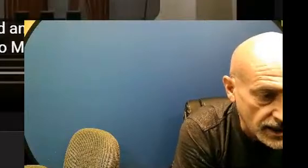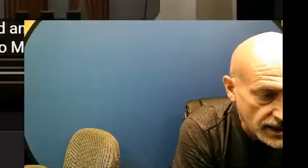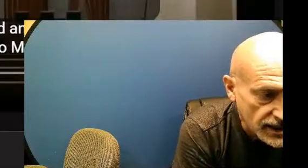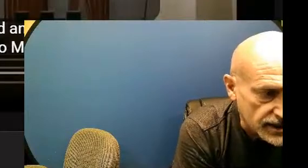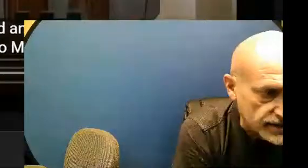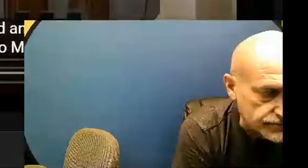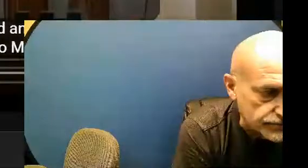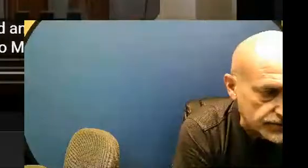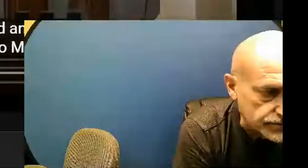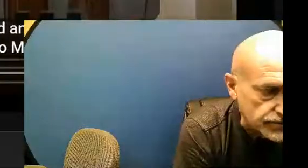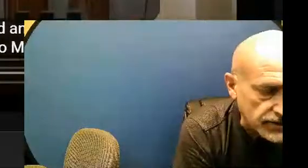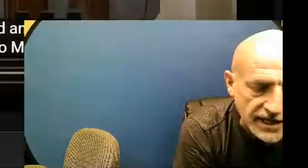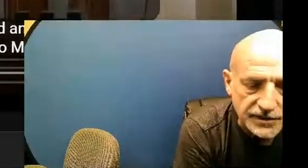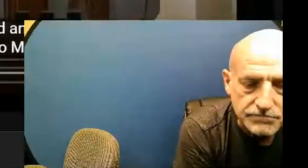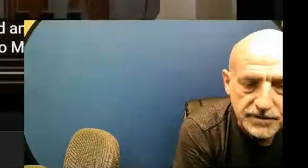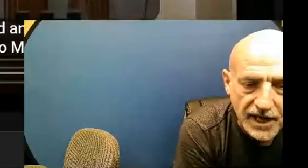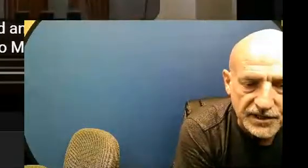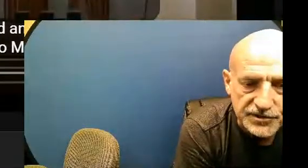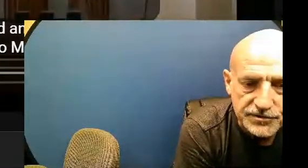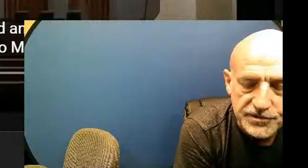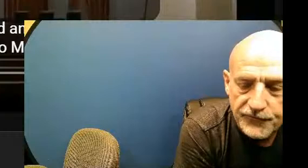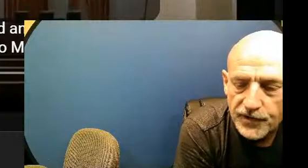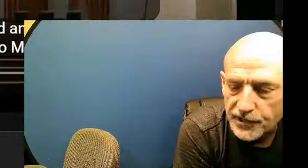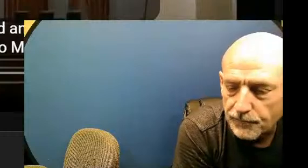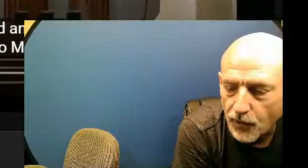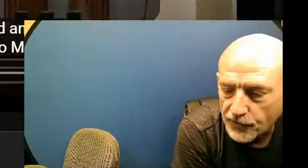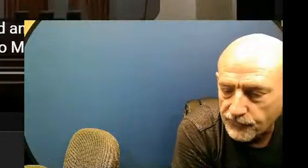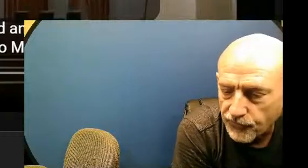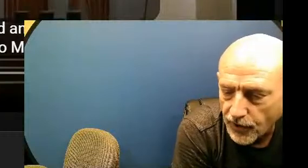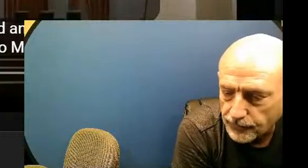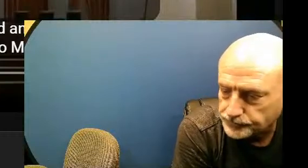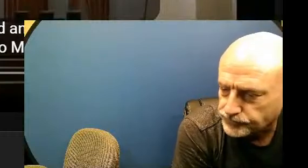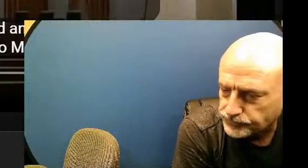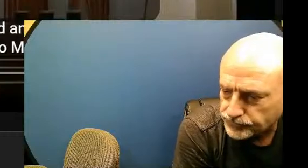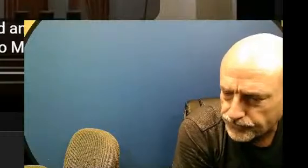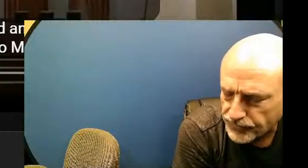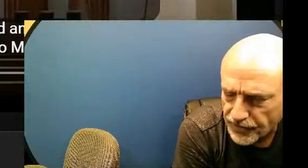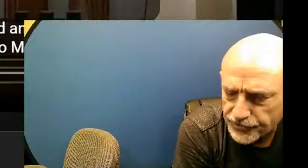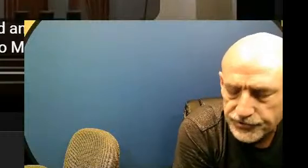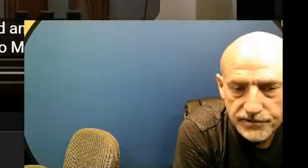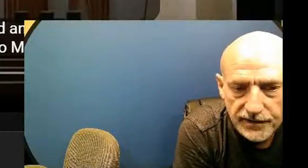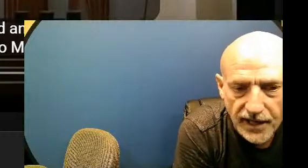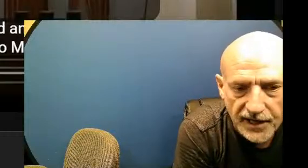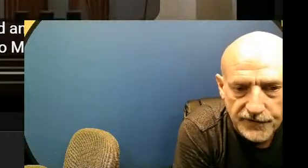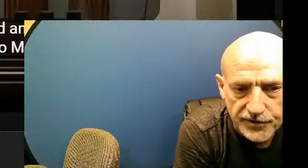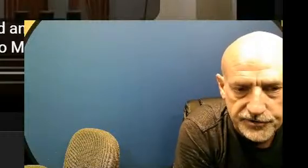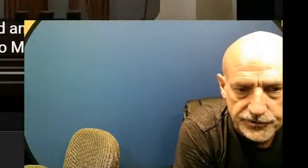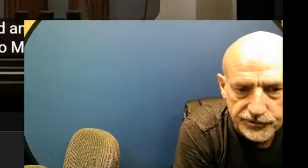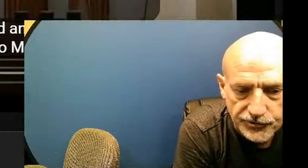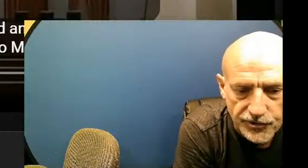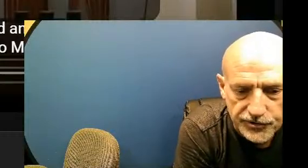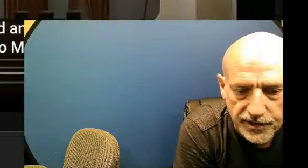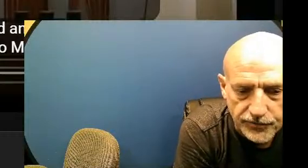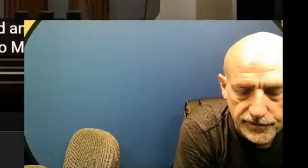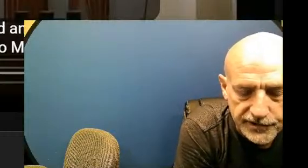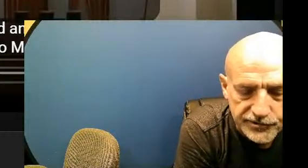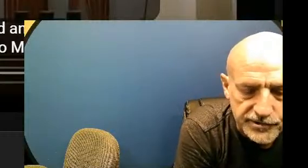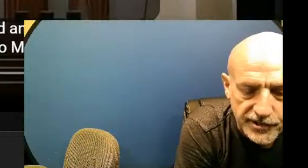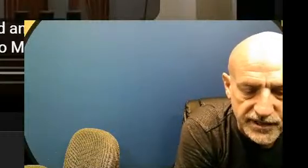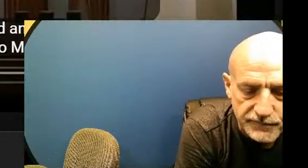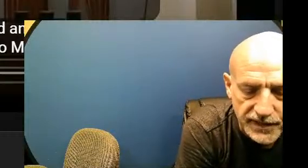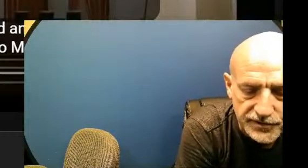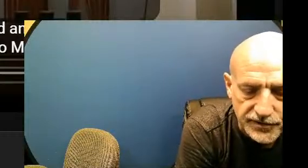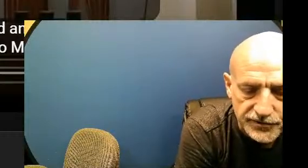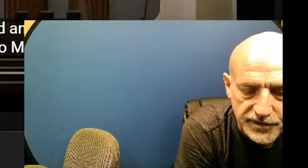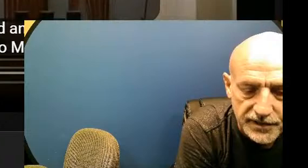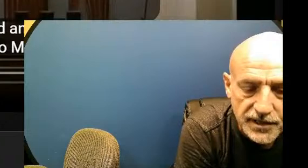reasoning, kind of different and apart from the line of constitutional scrutiny with least